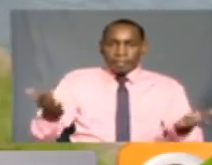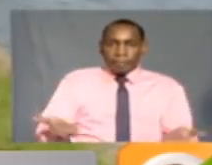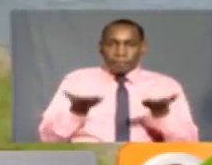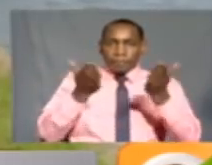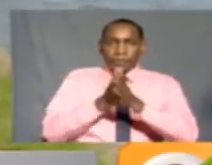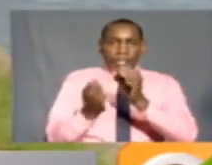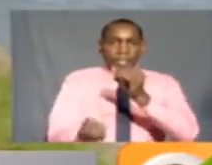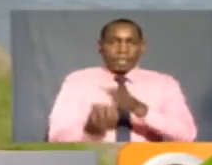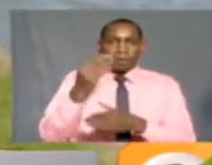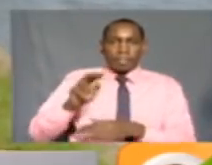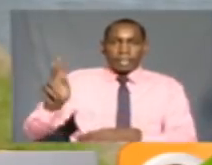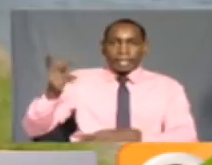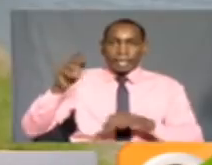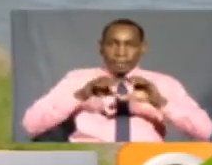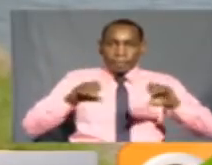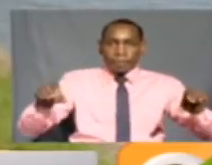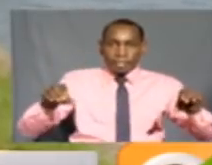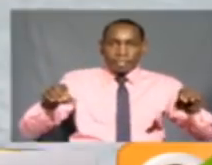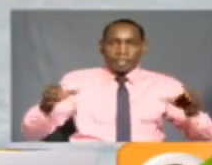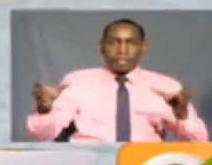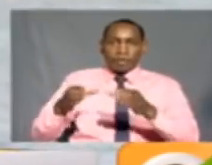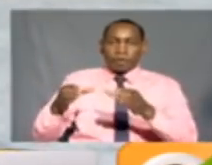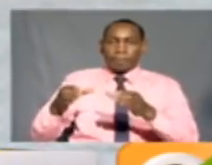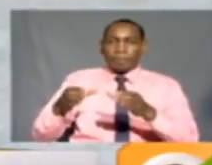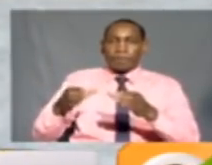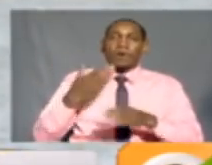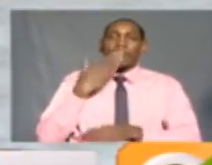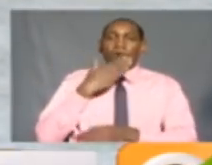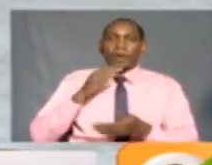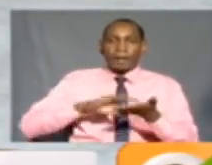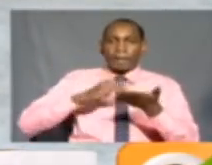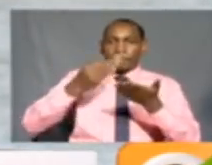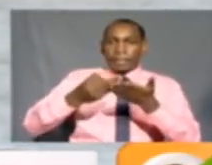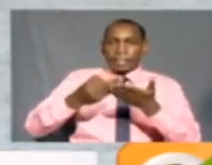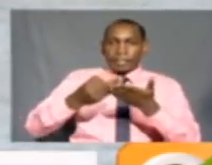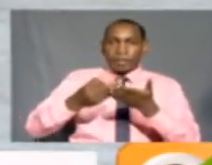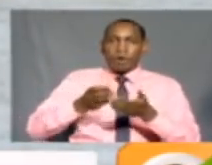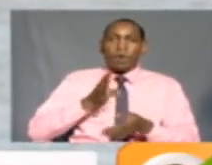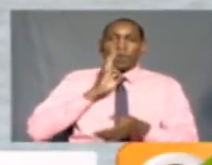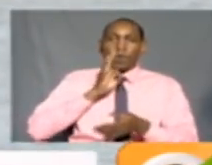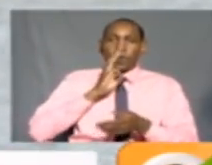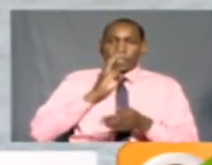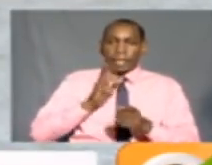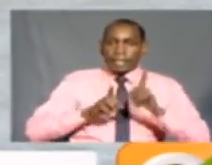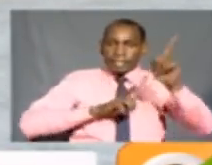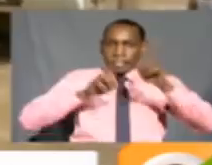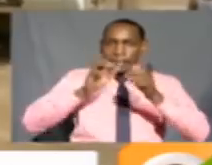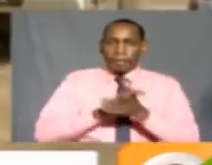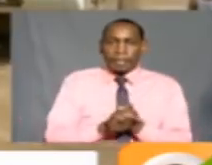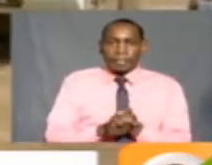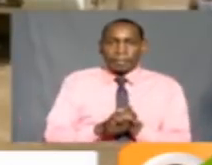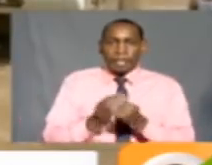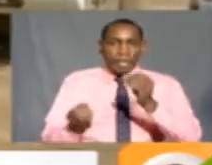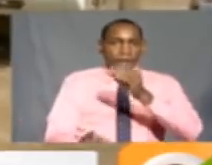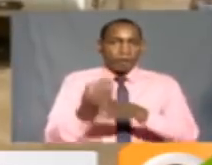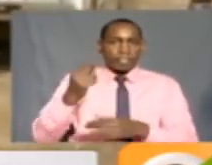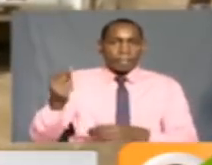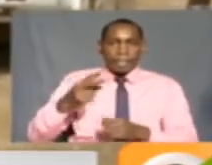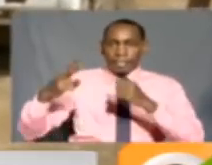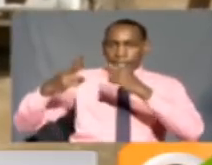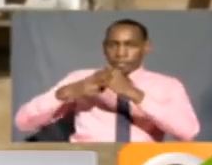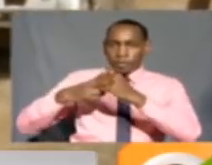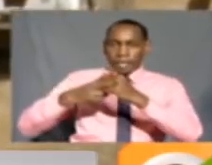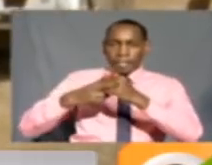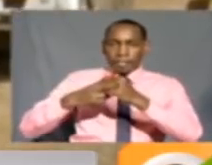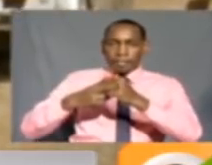the launch of the Kenya Pipeline Company's oil jetty funding the embers of water transport. The jetty, to be launched in July, will